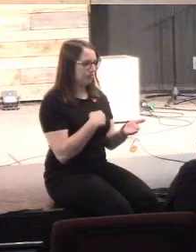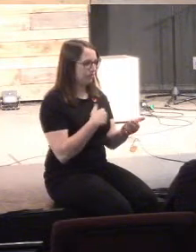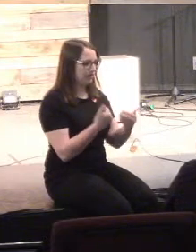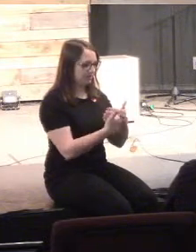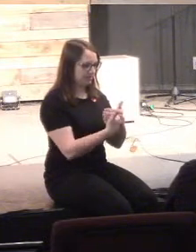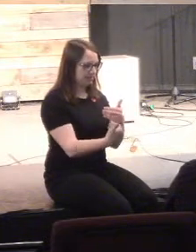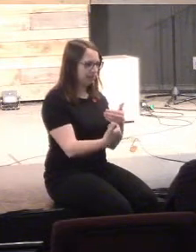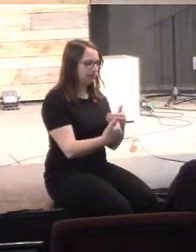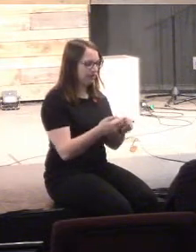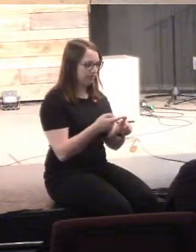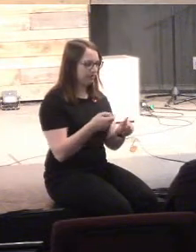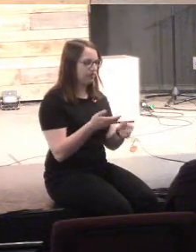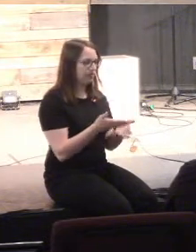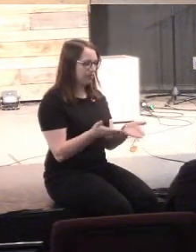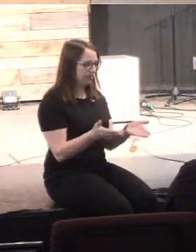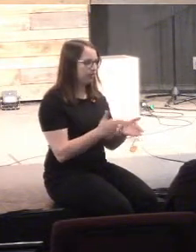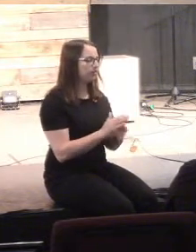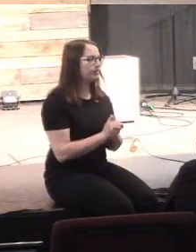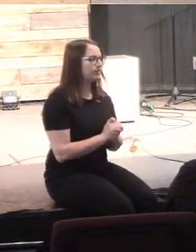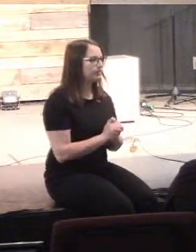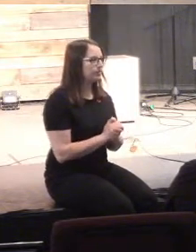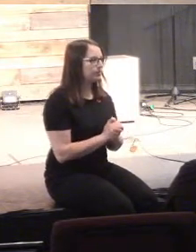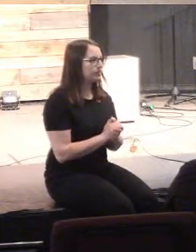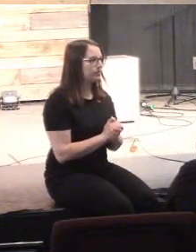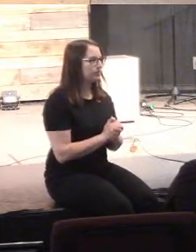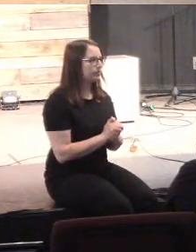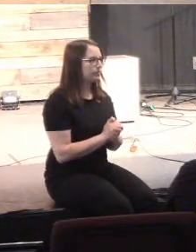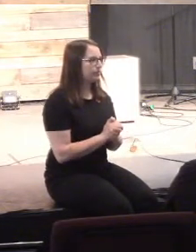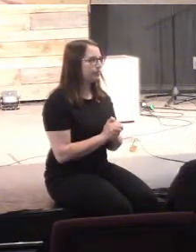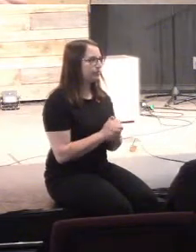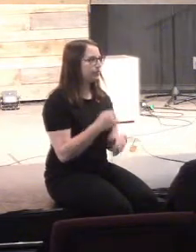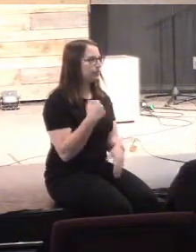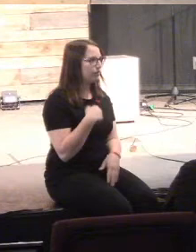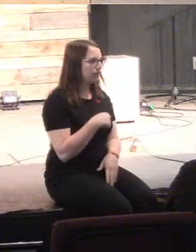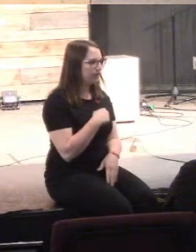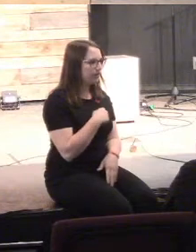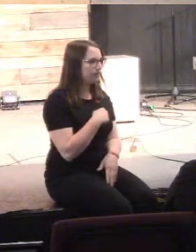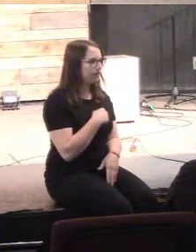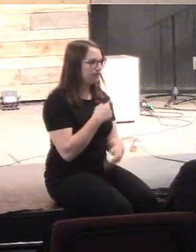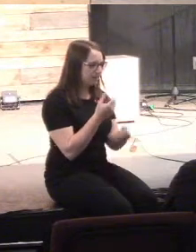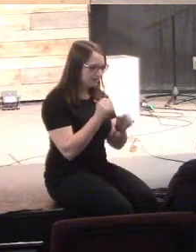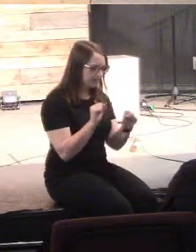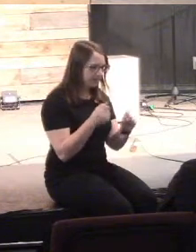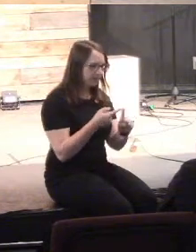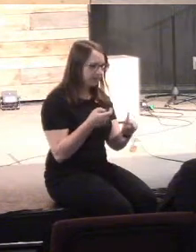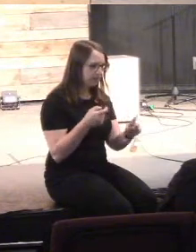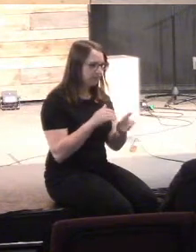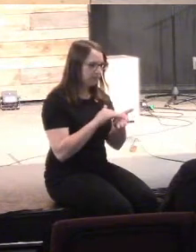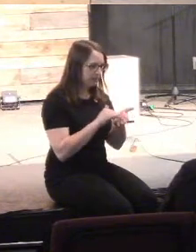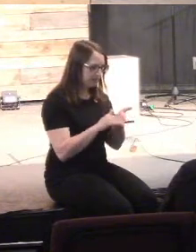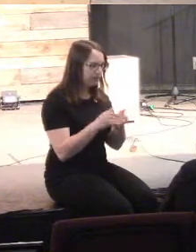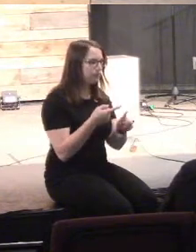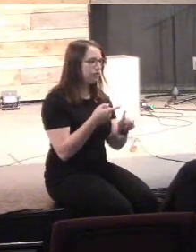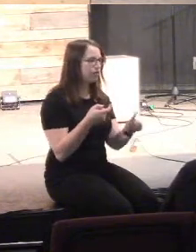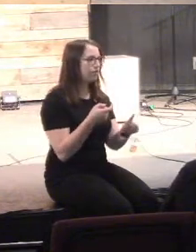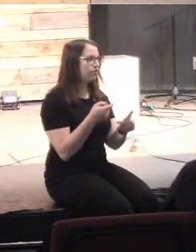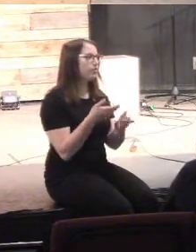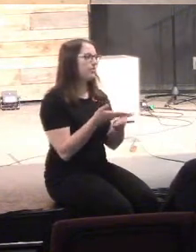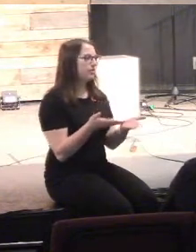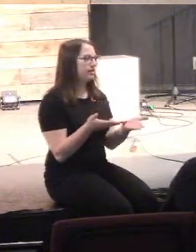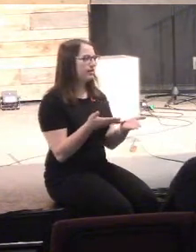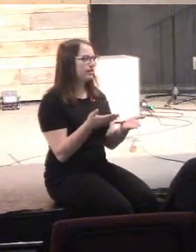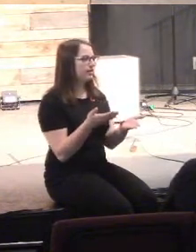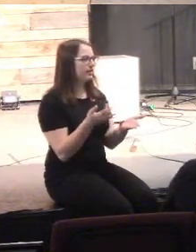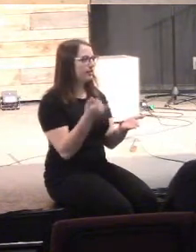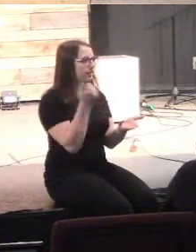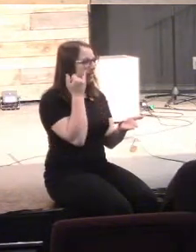things. We have been spared things that, you know, if you weren't mindful of Christ, you would be